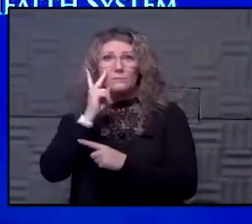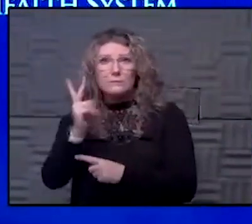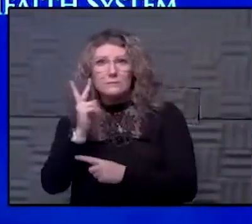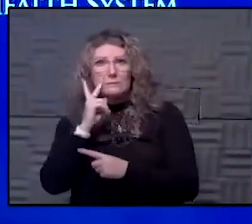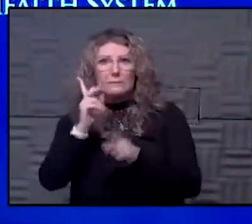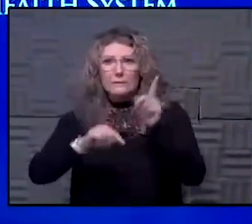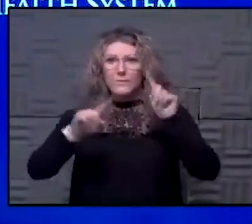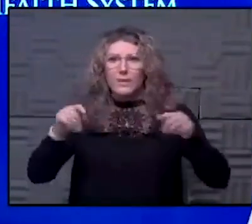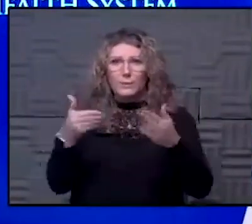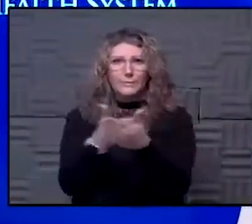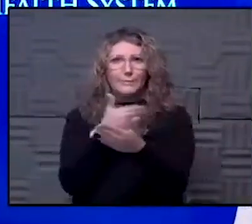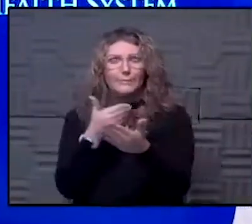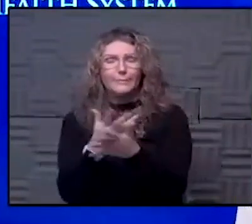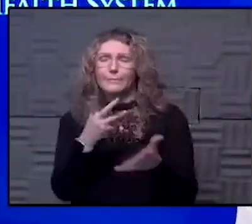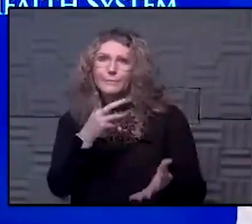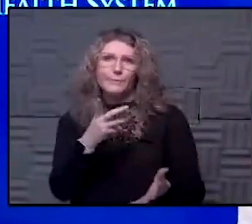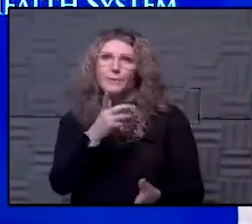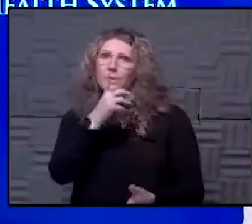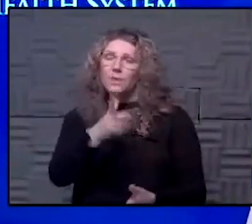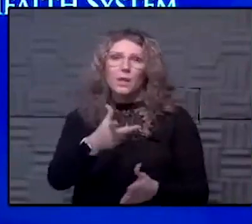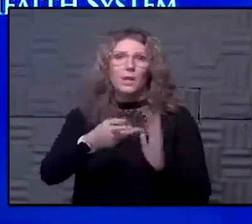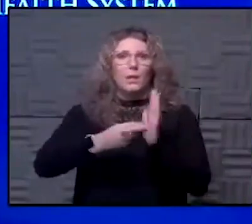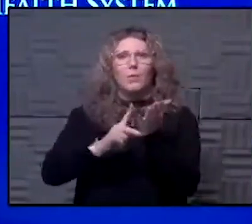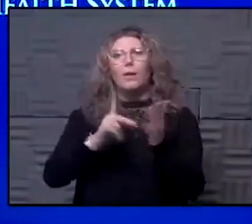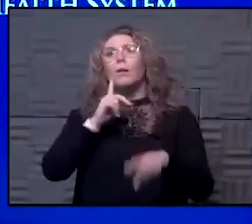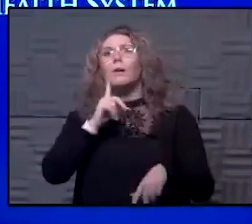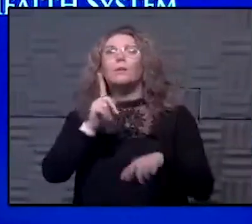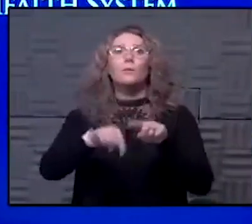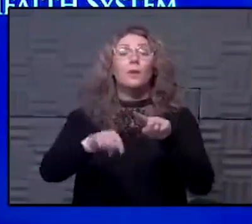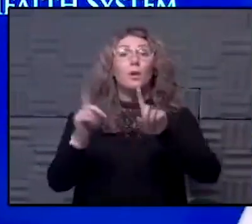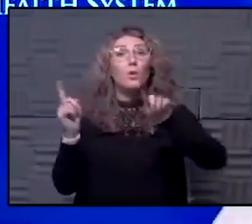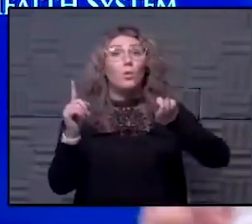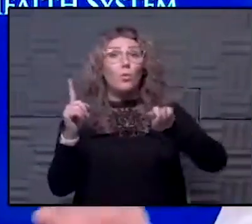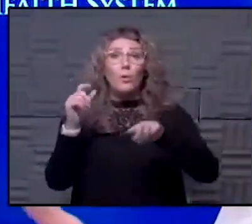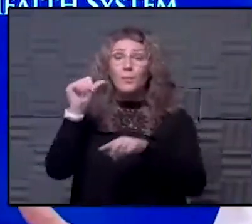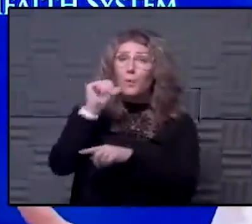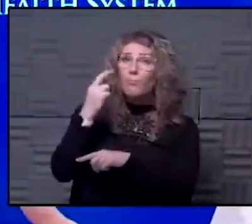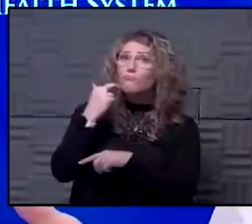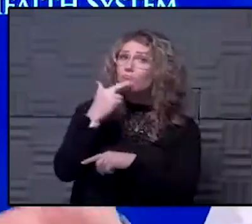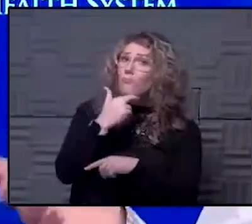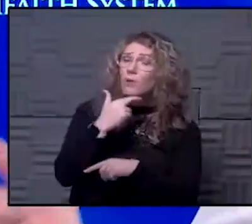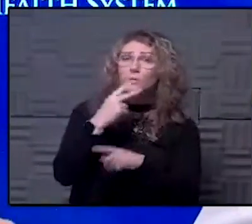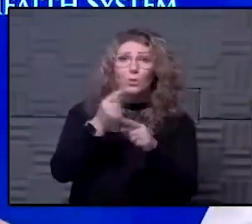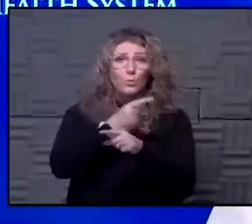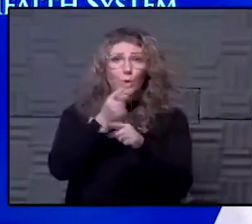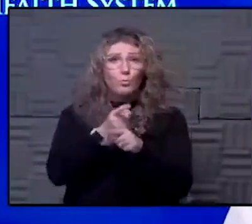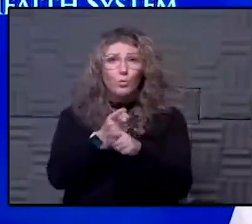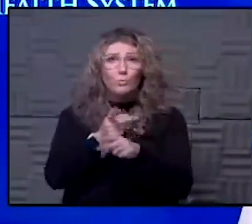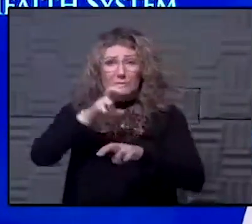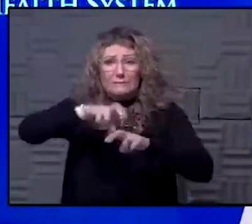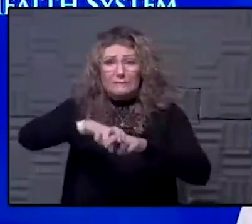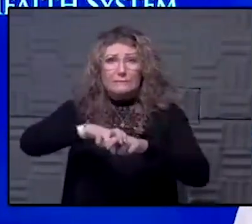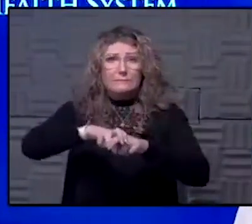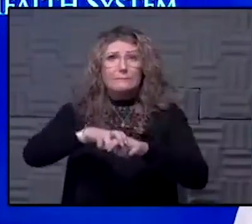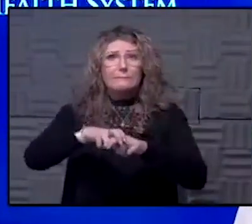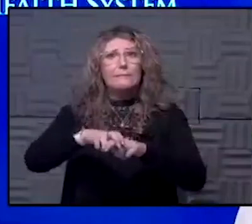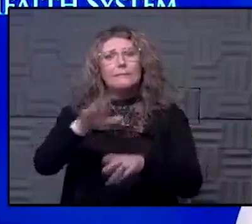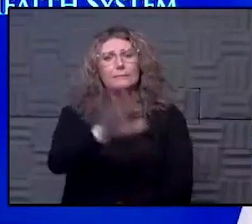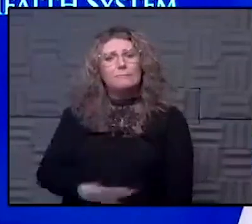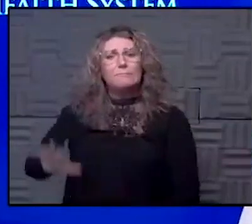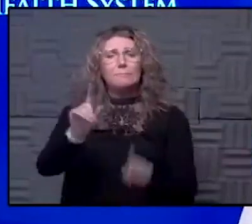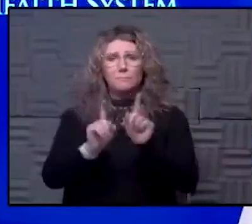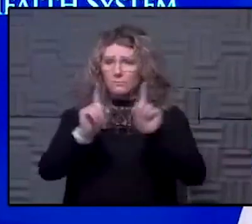Don't go and stress stuff. Now, that doesn't mean you can't have people going back to bars and restaurants properly seated apart, properly distanced.